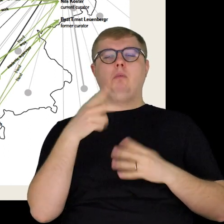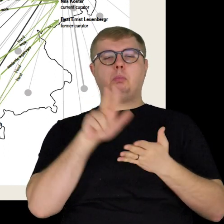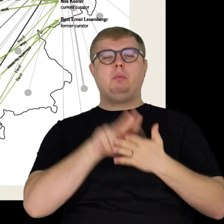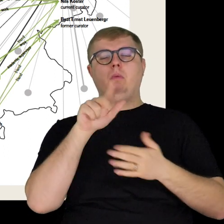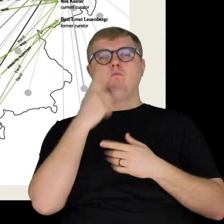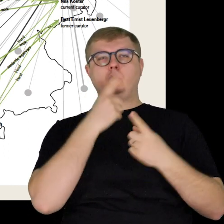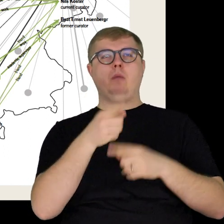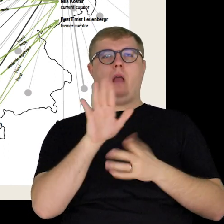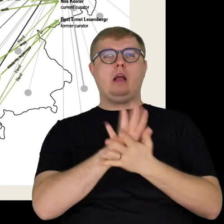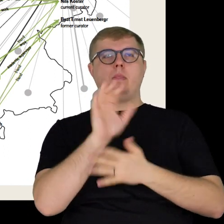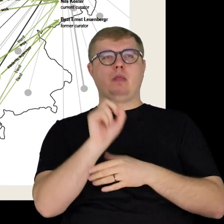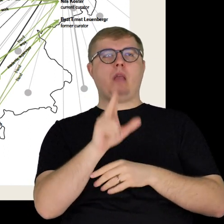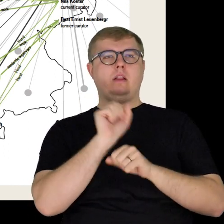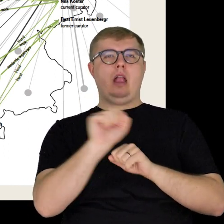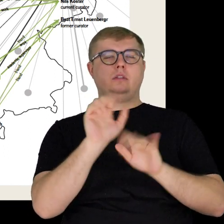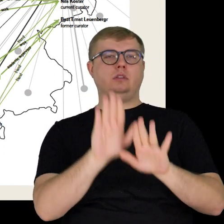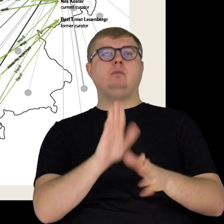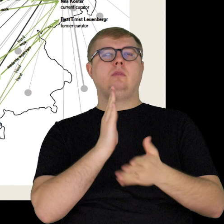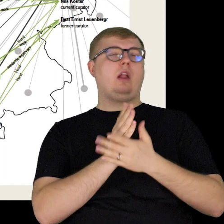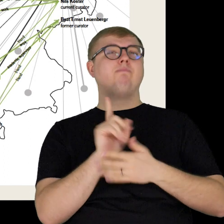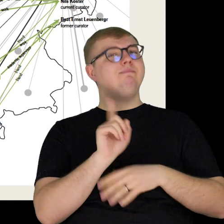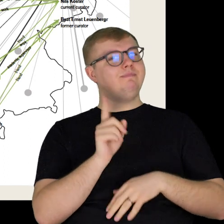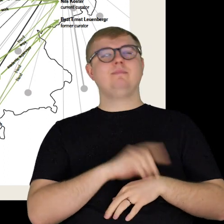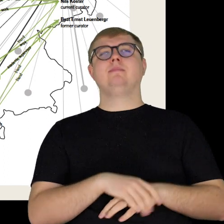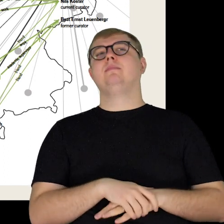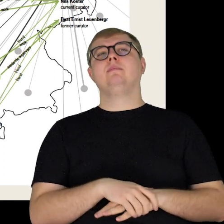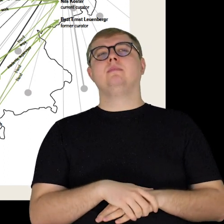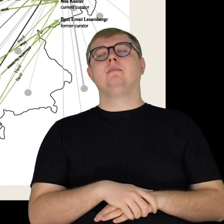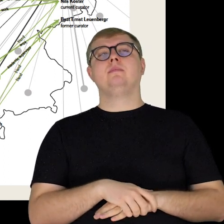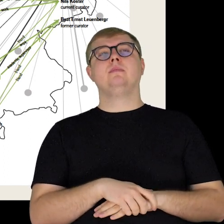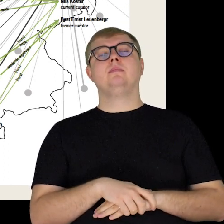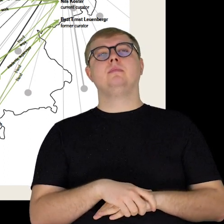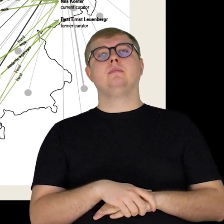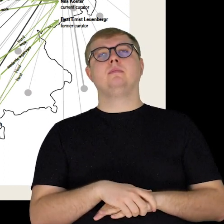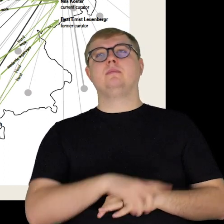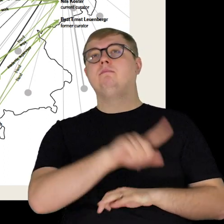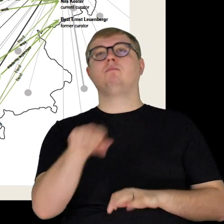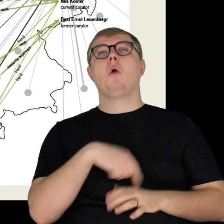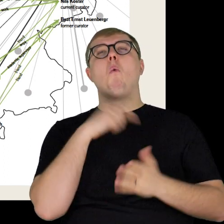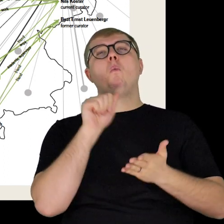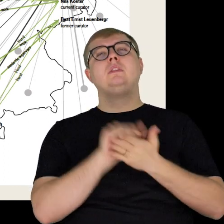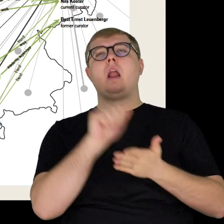further example of this would be, again, these arrangements, these kind of relationships